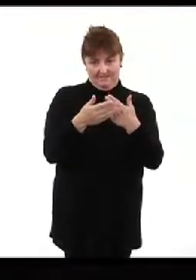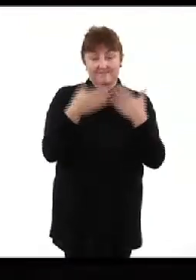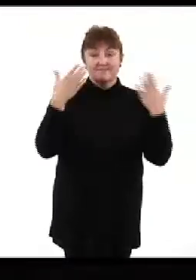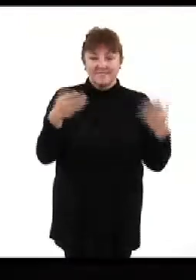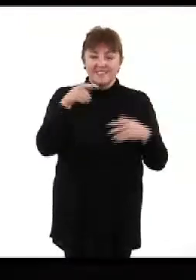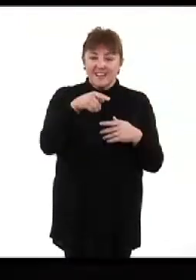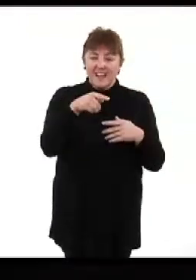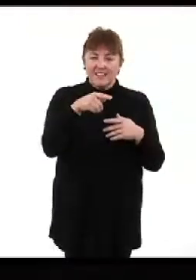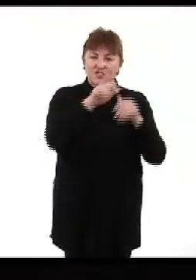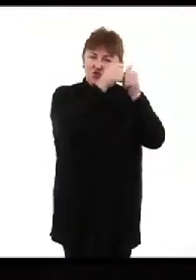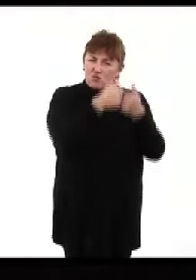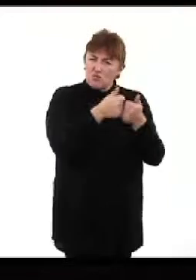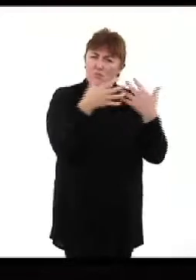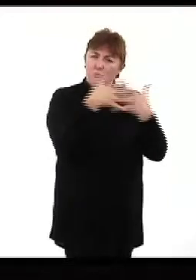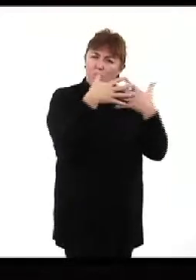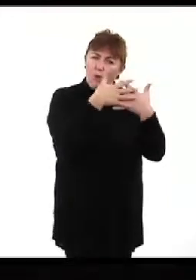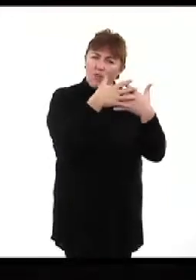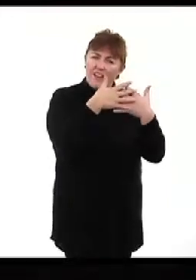of sign.